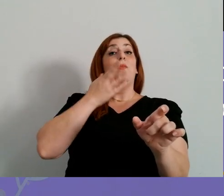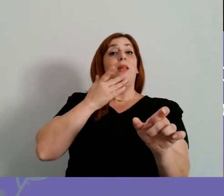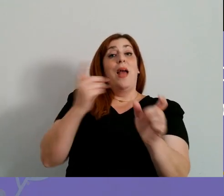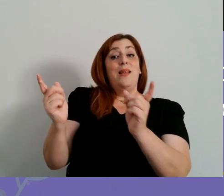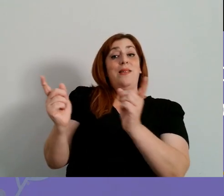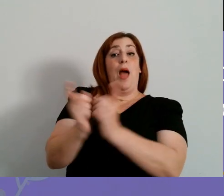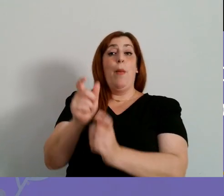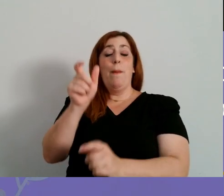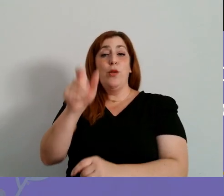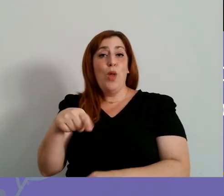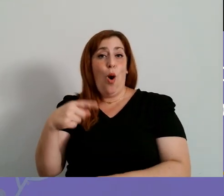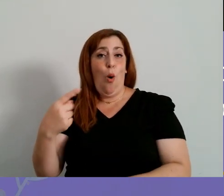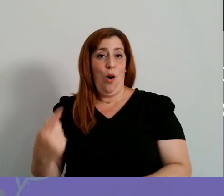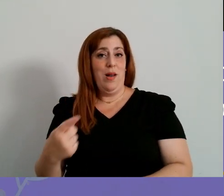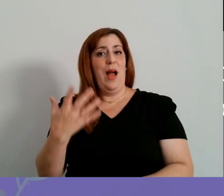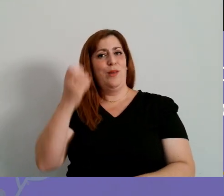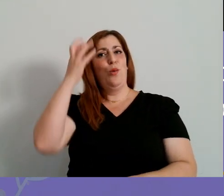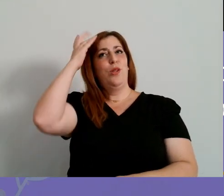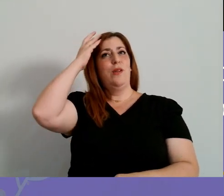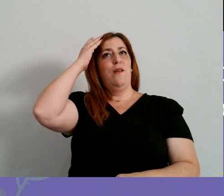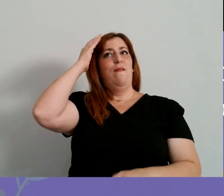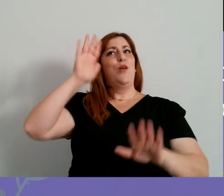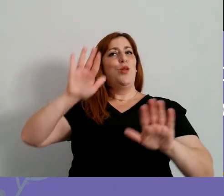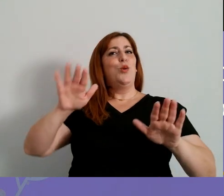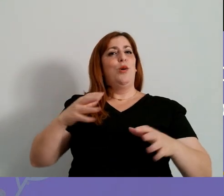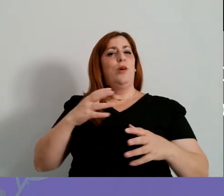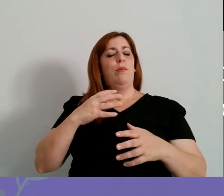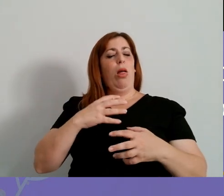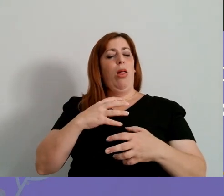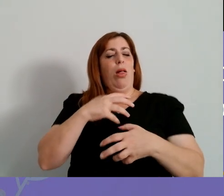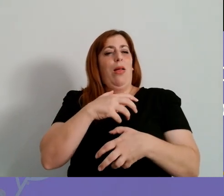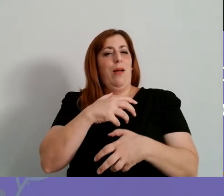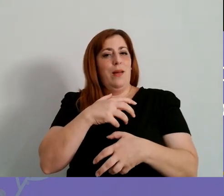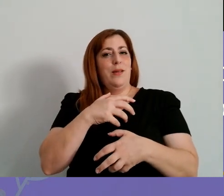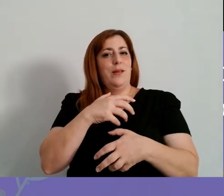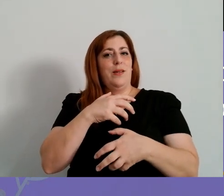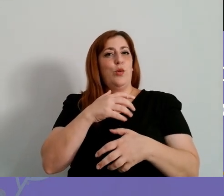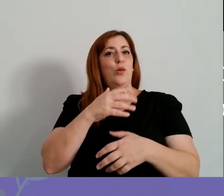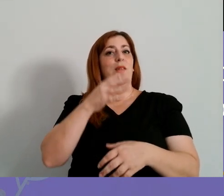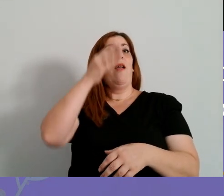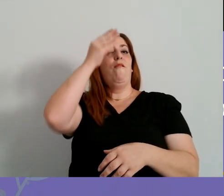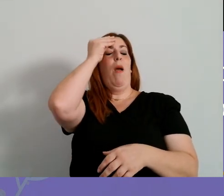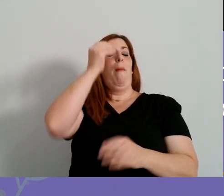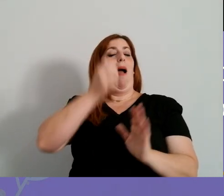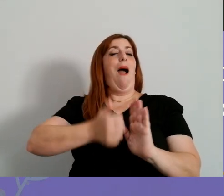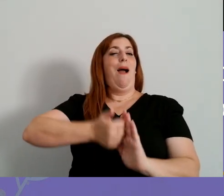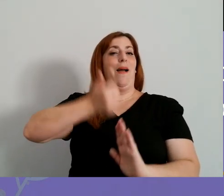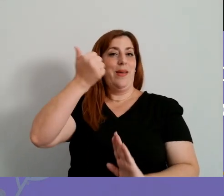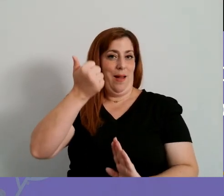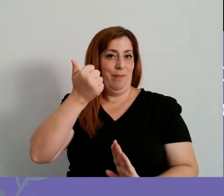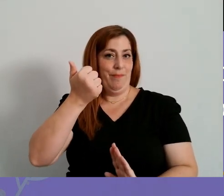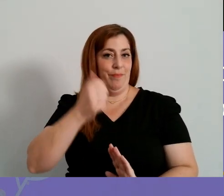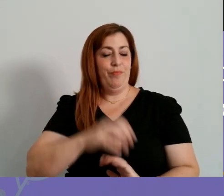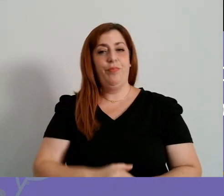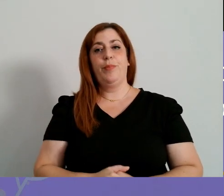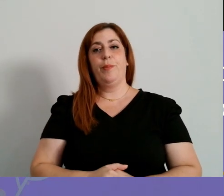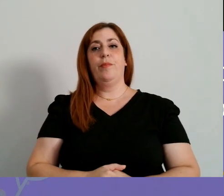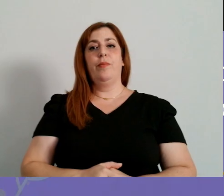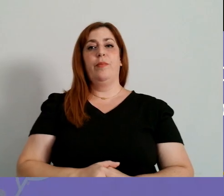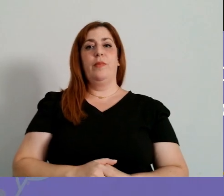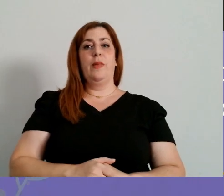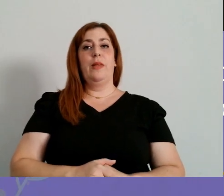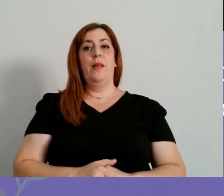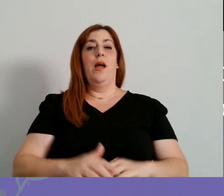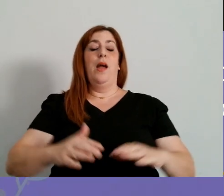able to know what to do at least a little bit better. Another important thing about advocacy is that nobody